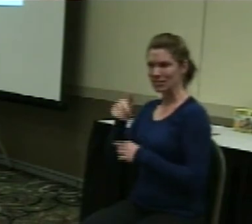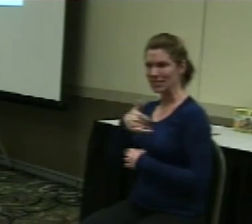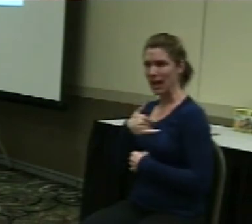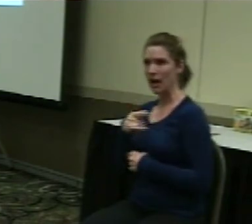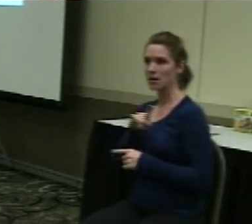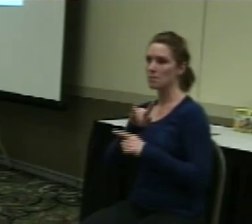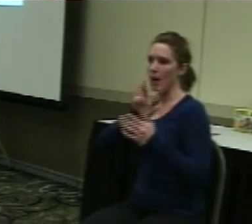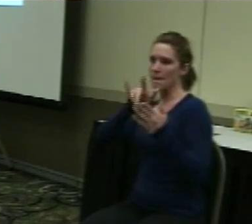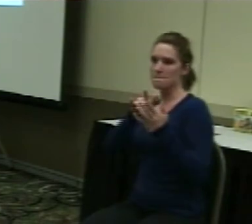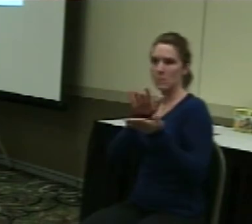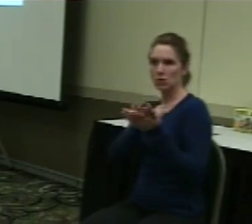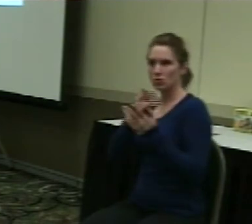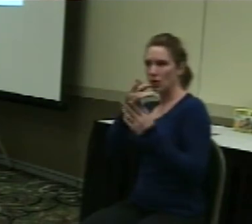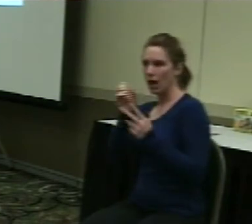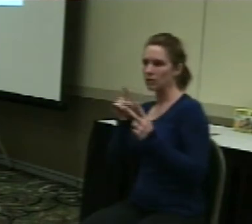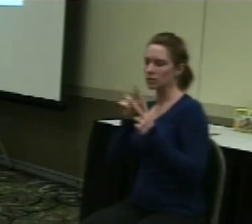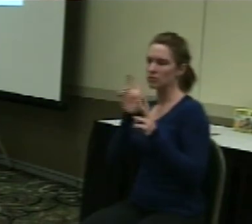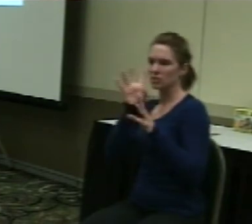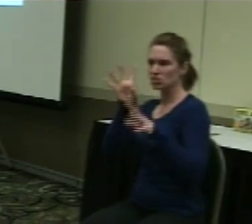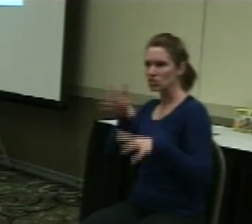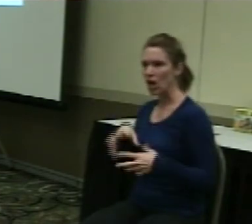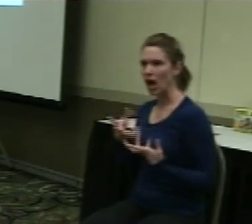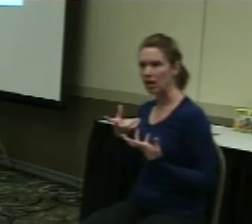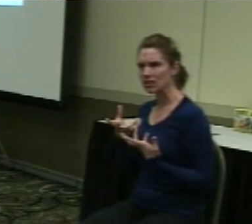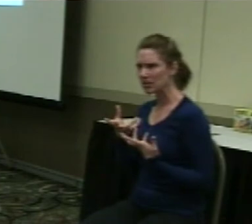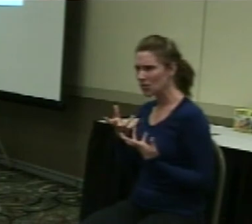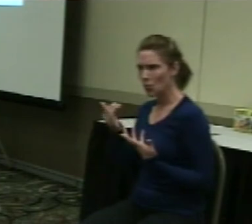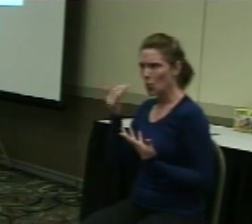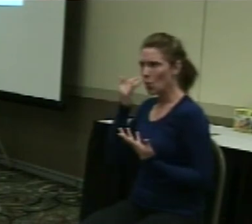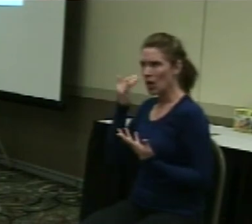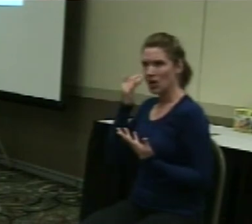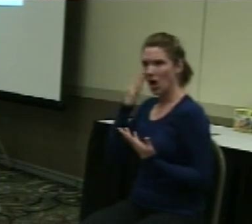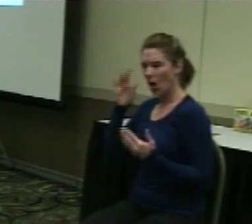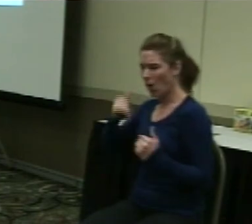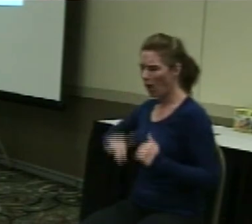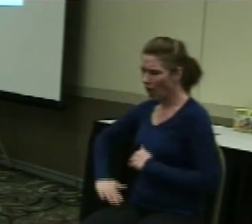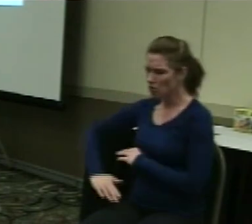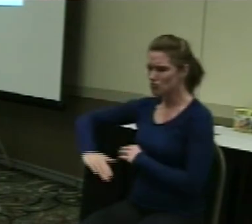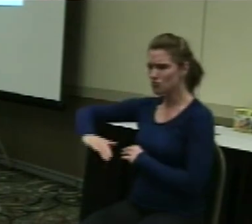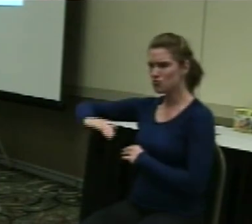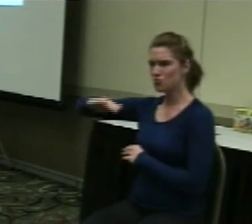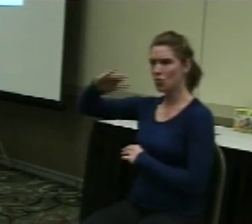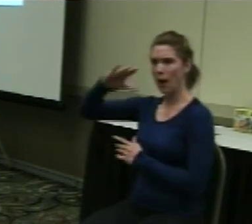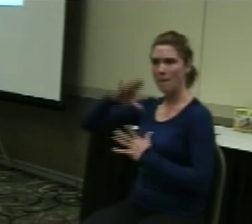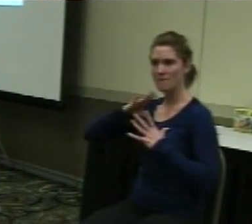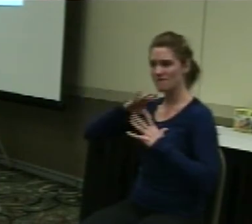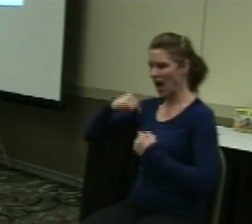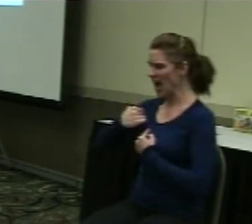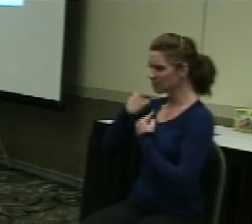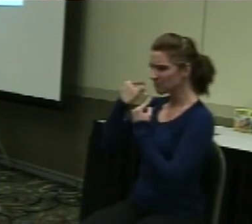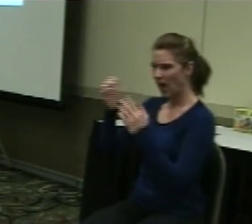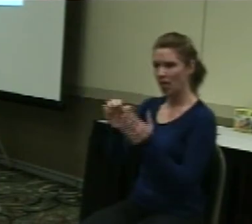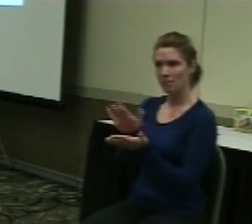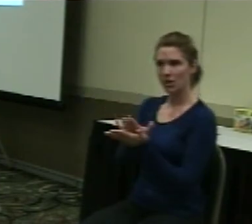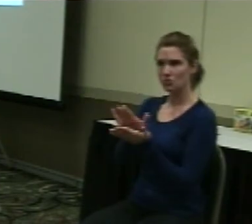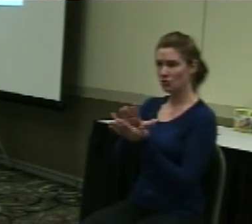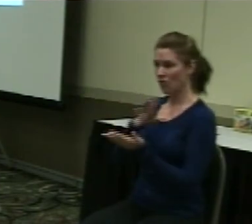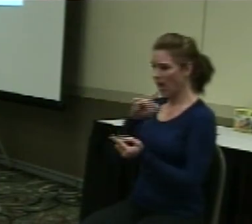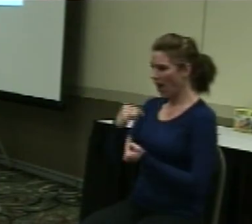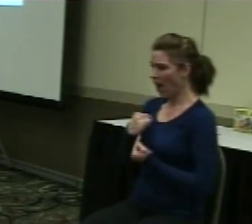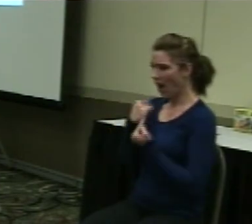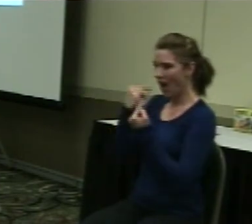school, that's kind of baffling, isn't it? Don't we know that hearing is dynamic, though? And they might have been fine at elementary, but it might